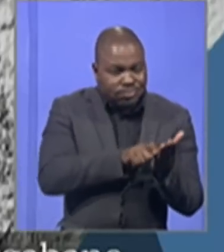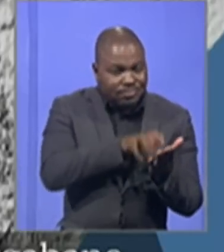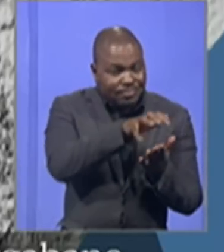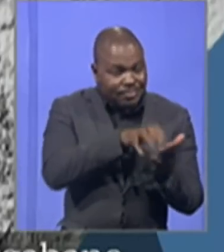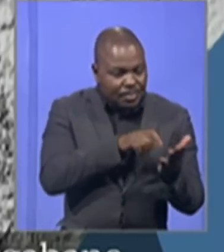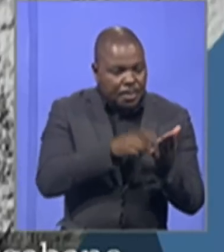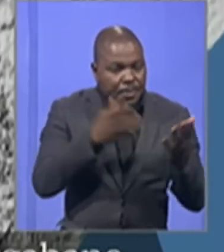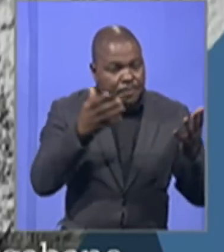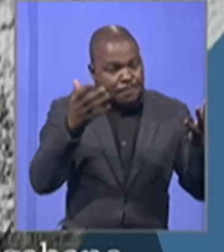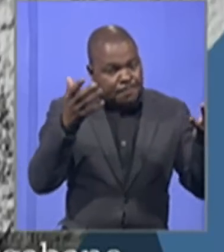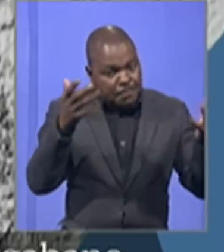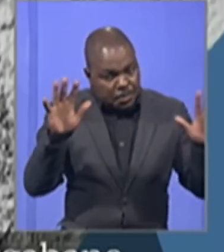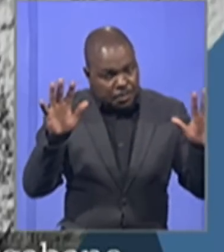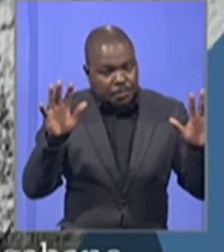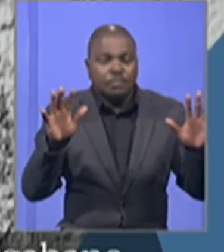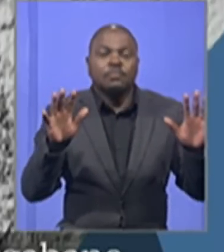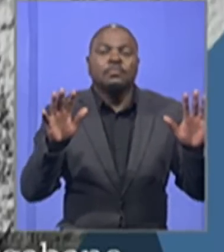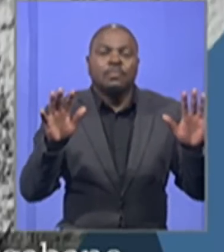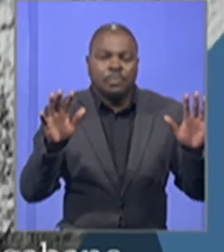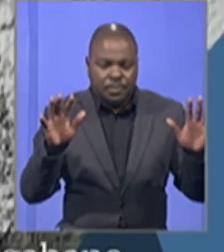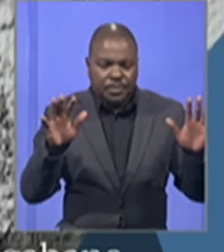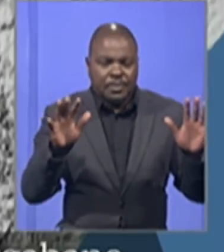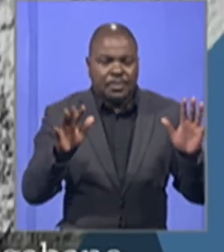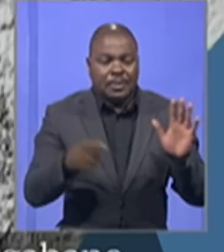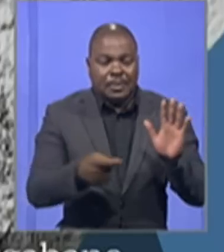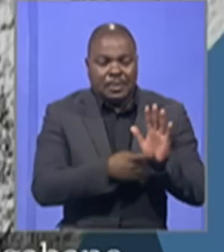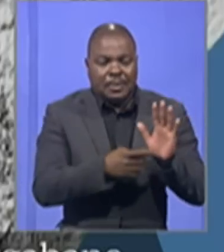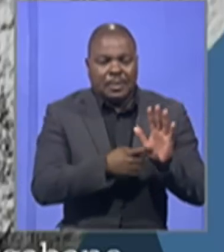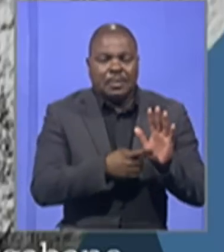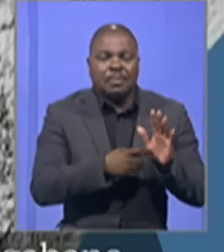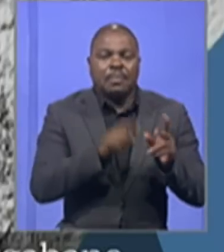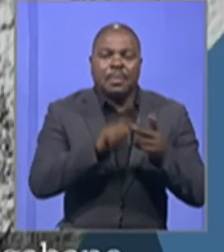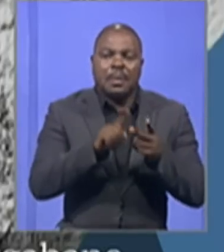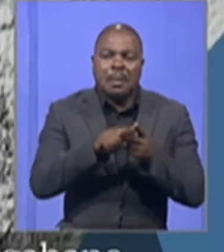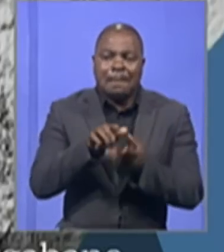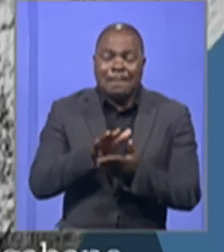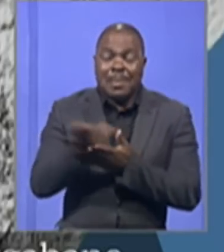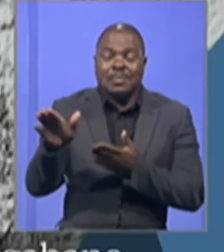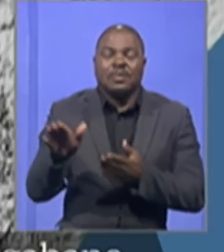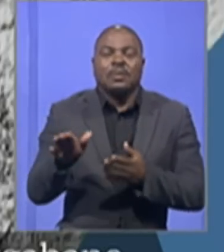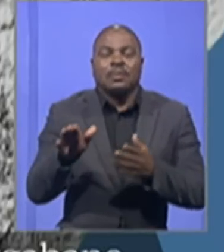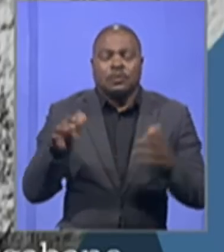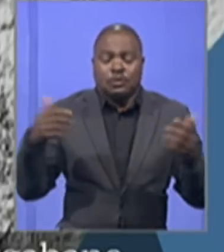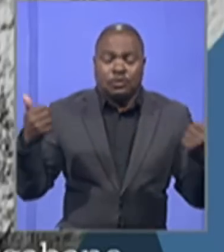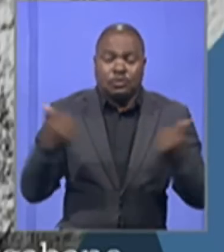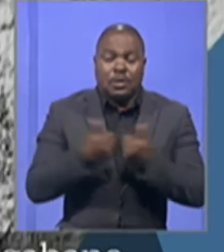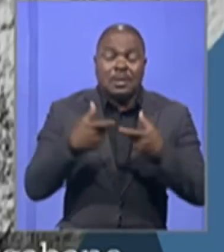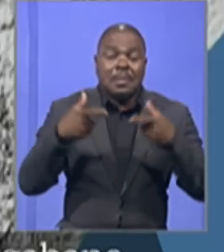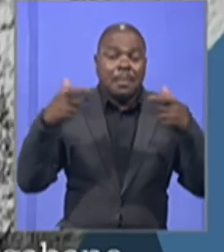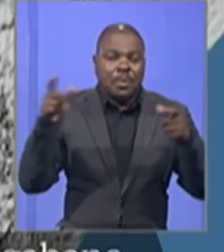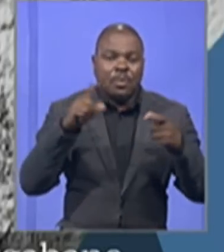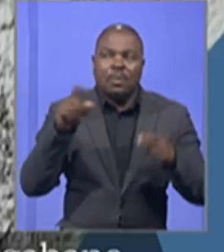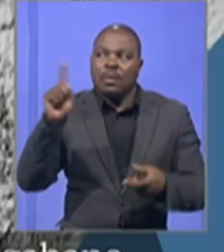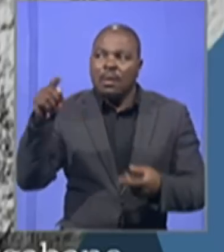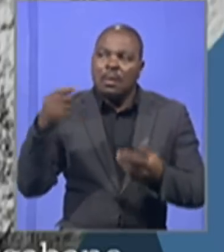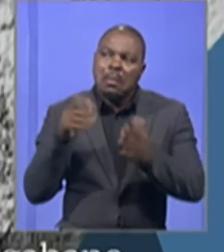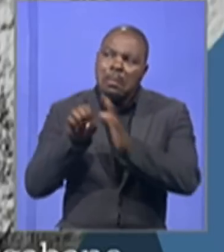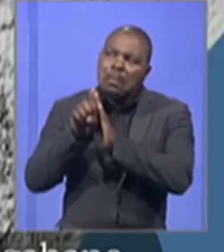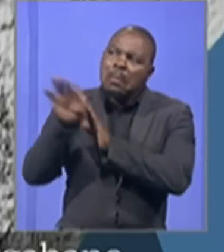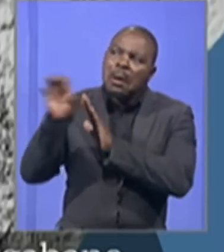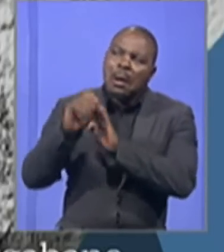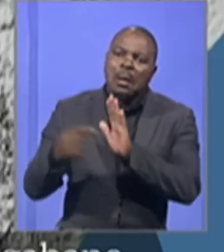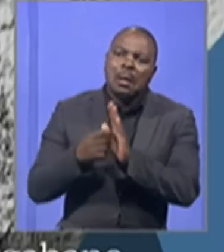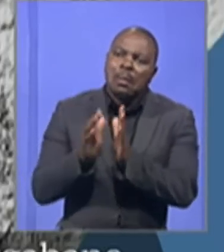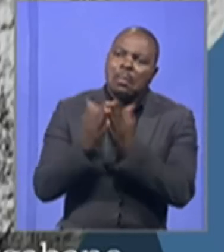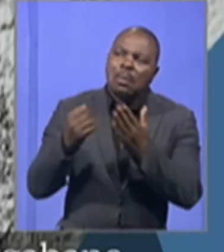fela ha o so ngotse buka e setswile phahlalla ditswe phephetso tse kgolo sa ntse le ho fumana dimaraka phephetso